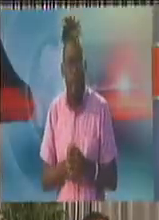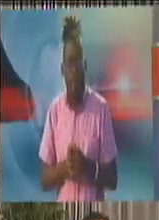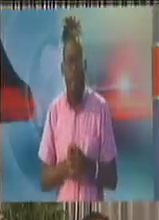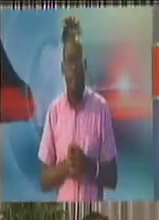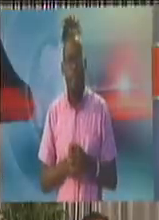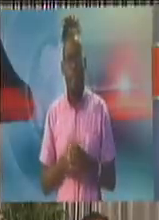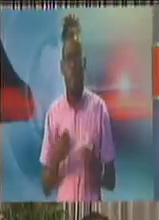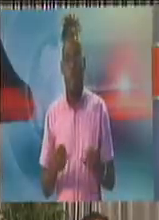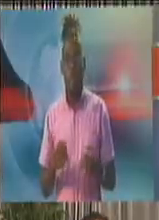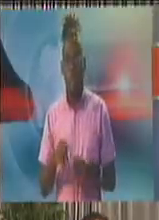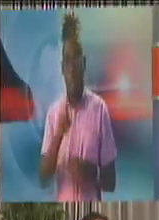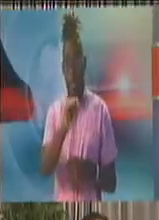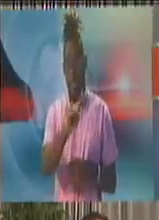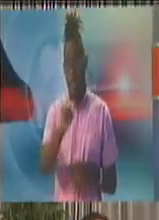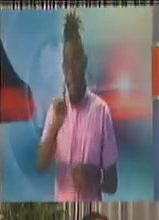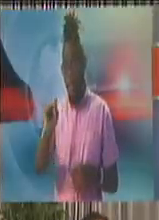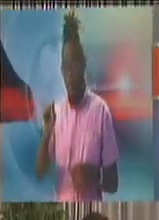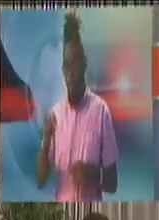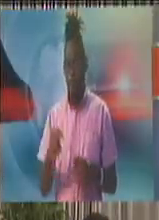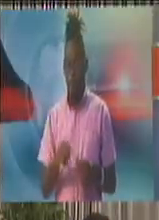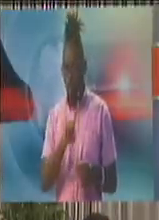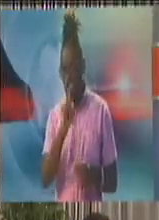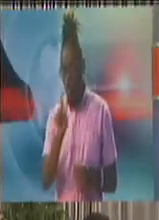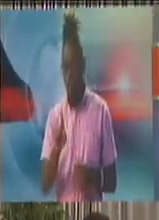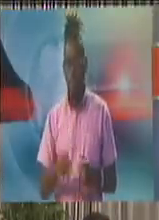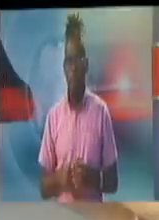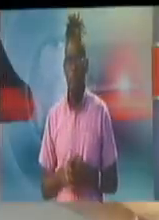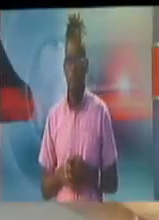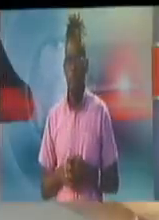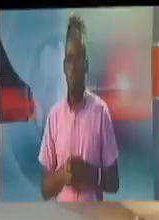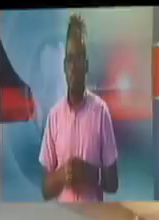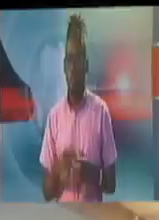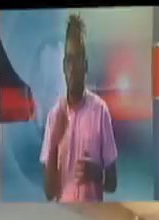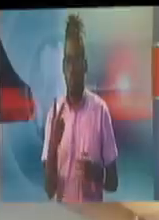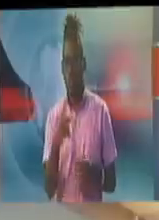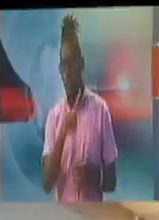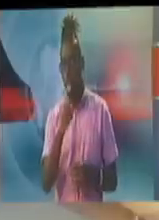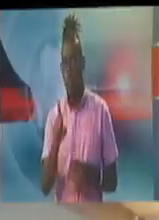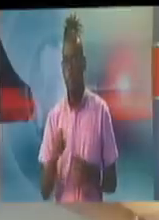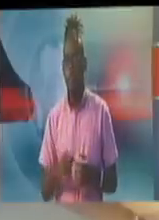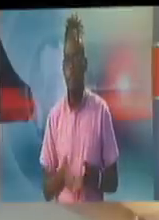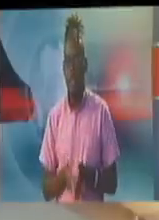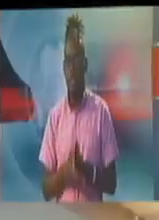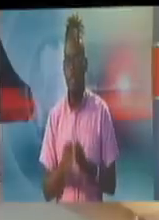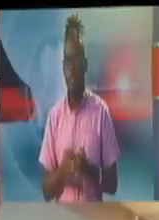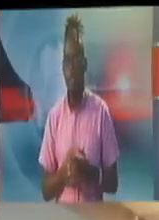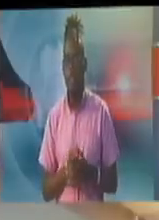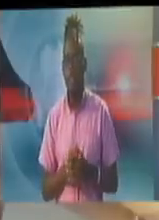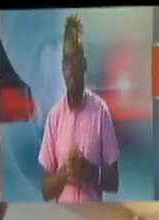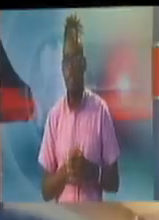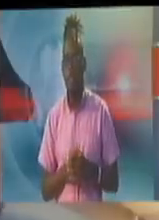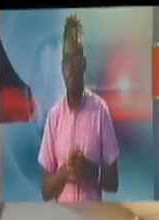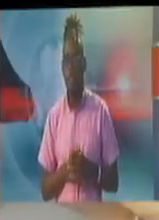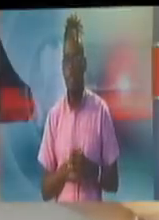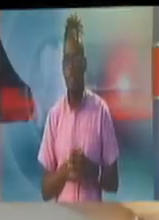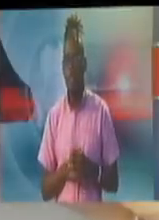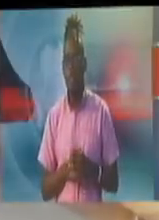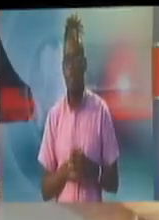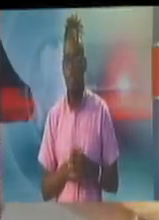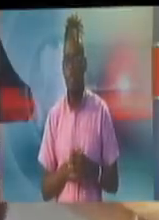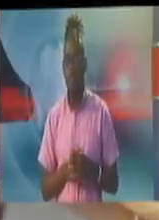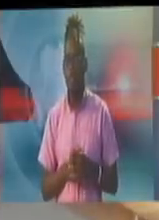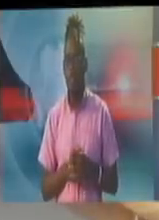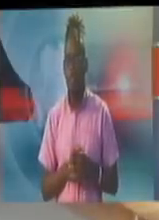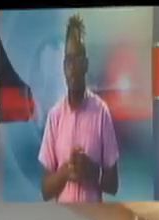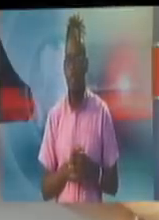Good morning. Morning. Morning. Two questions. One, well, Ian Wilson from TTT.